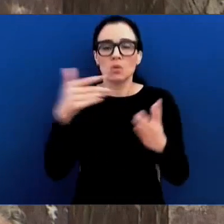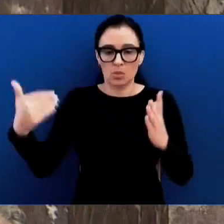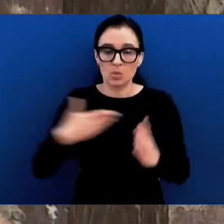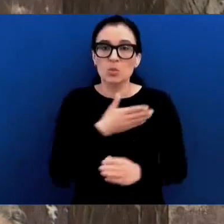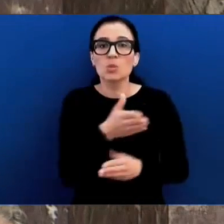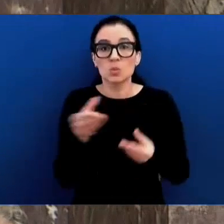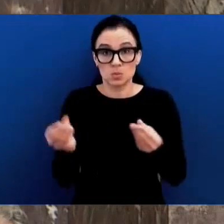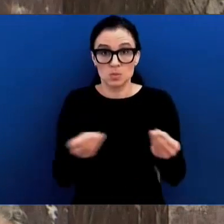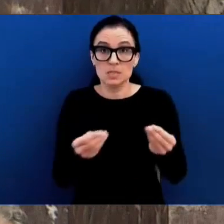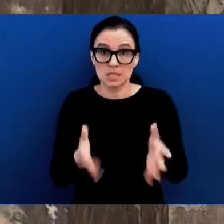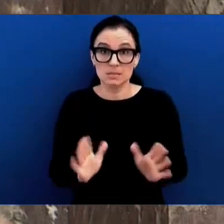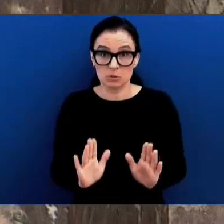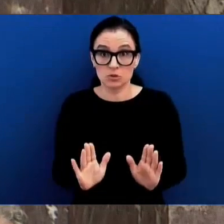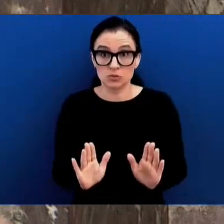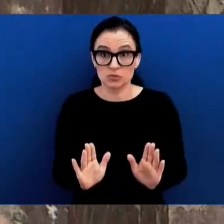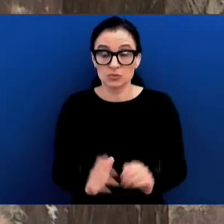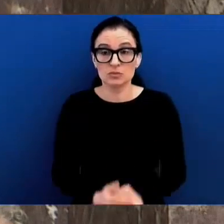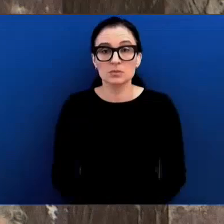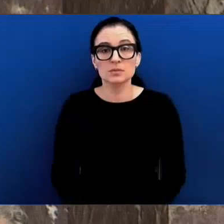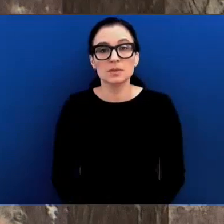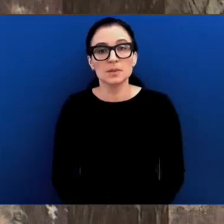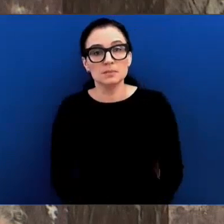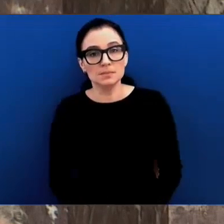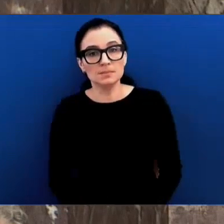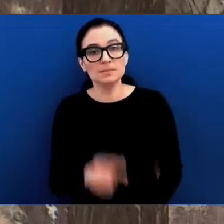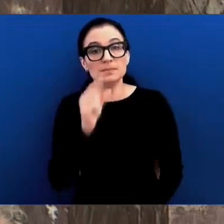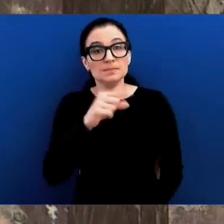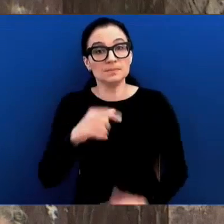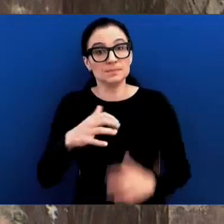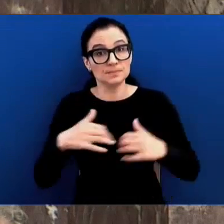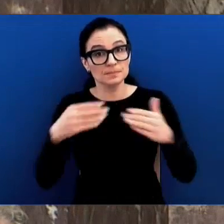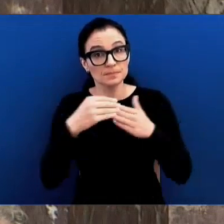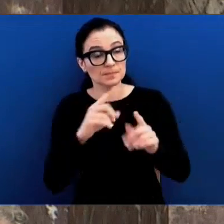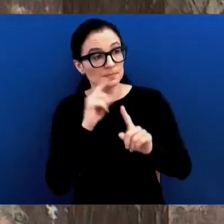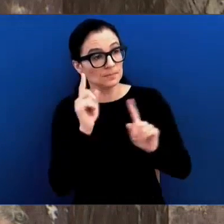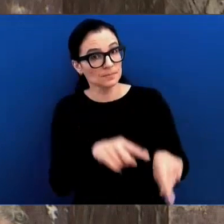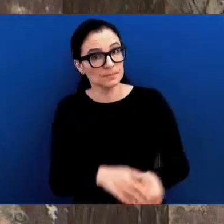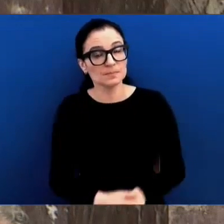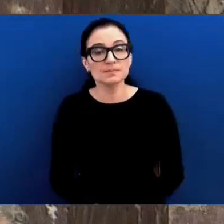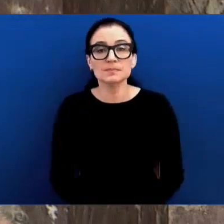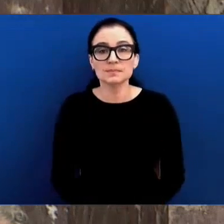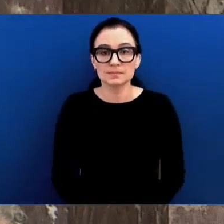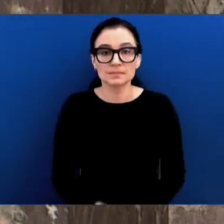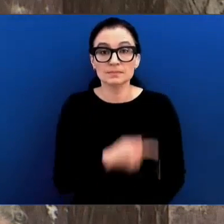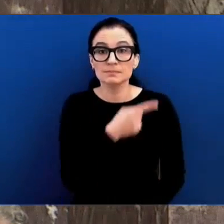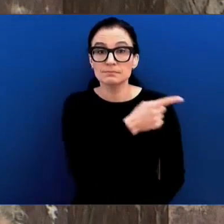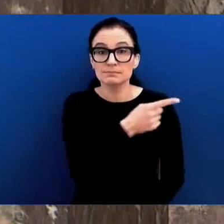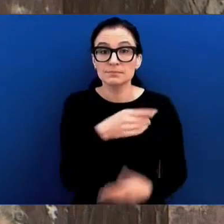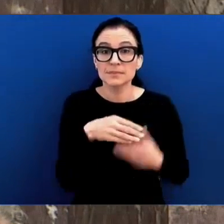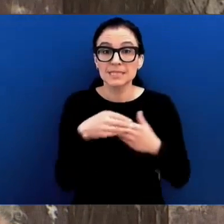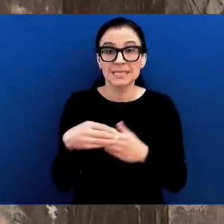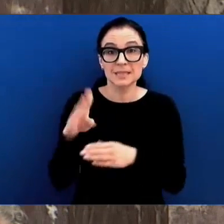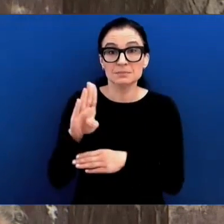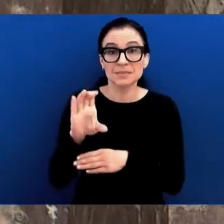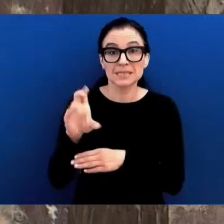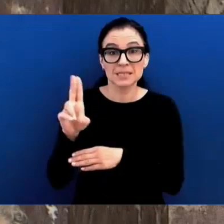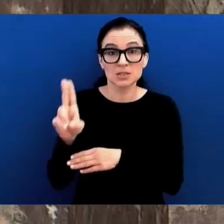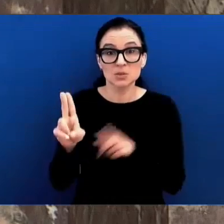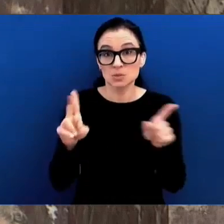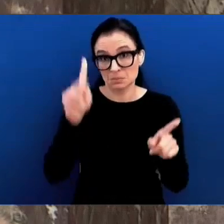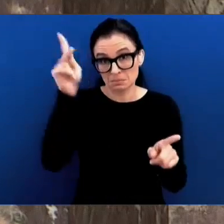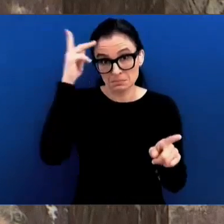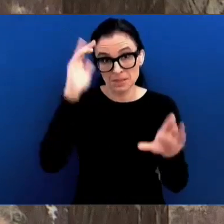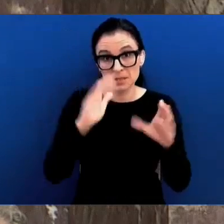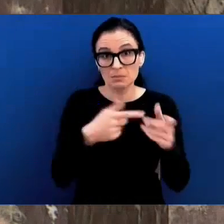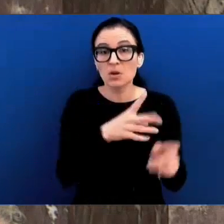of the BCU party, who was claimed to be a real champion when it came to addressing climate change, talked about it